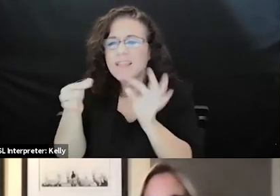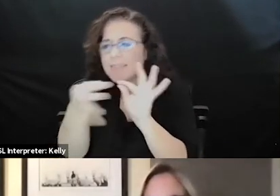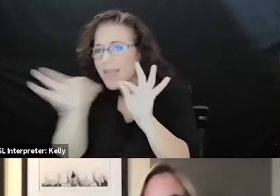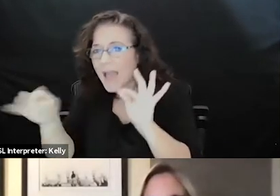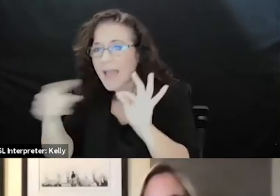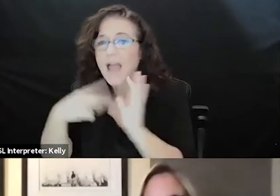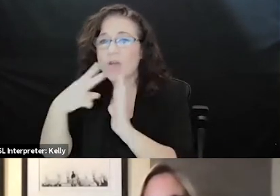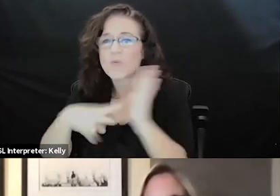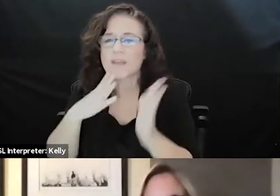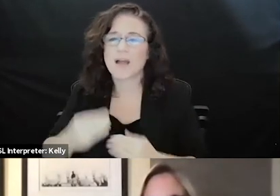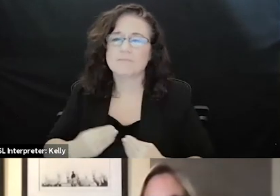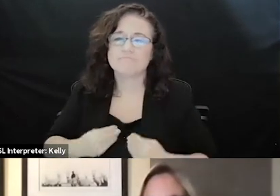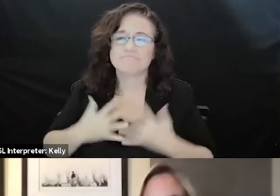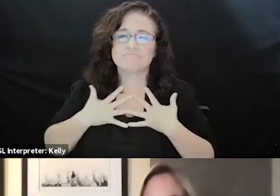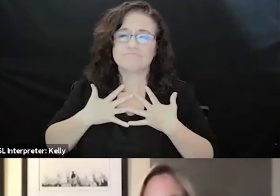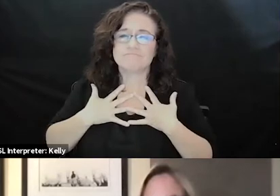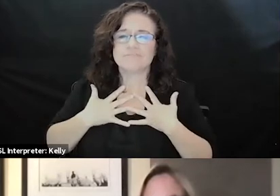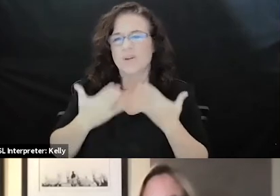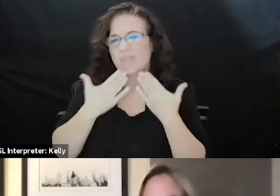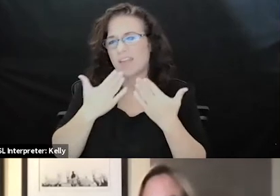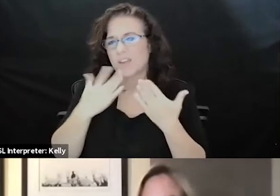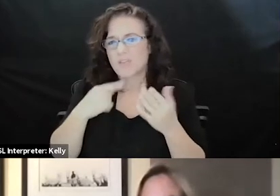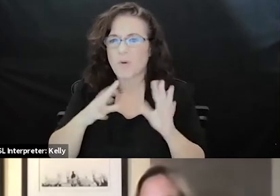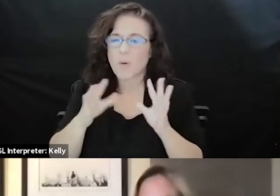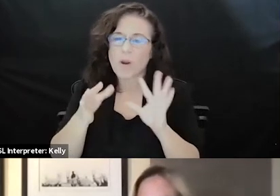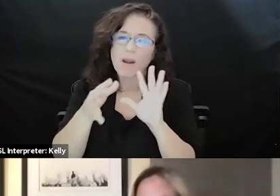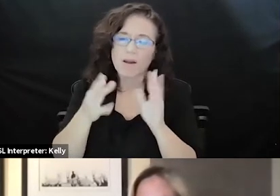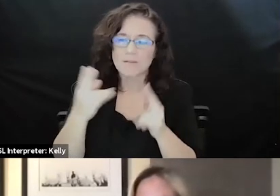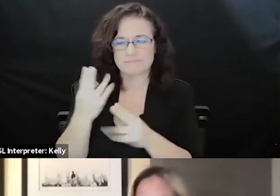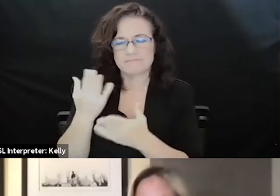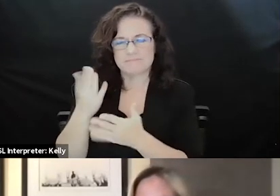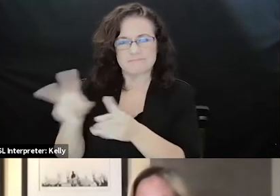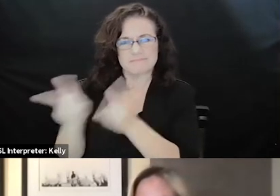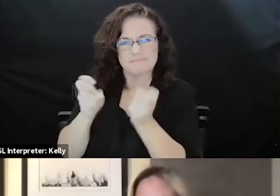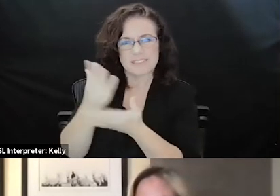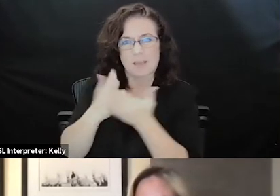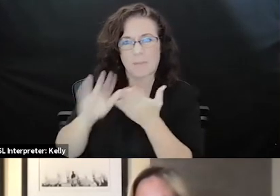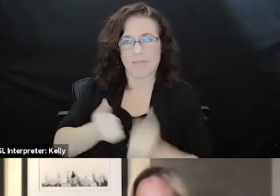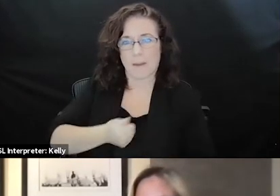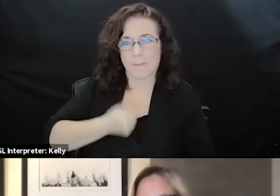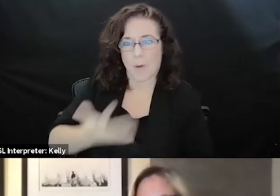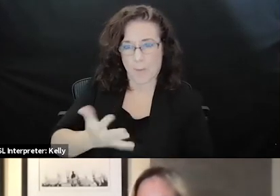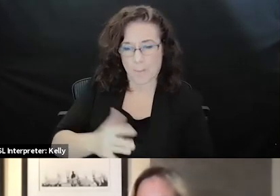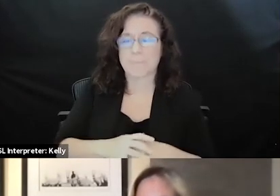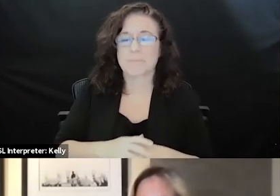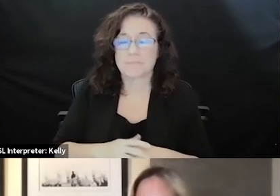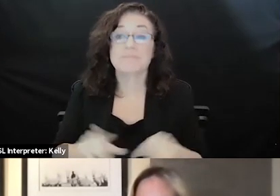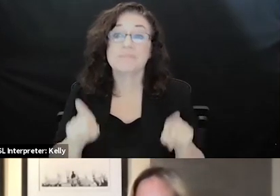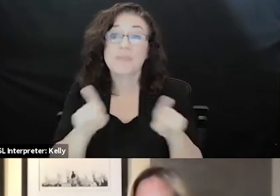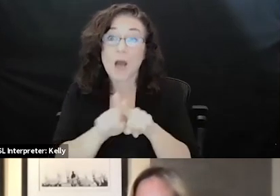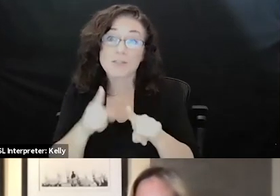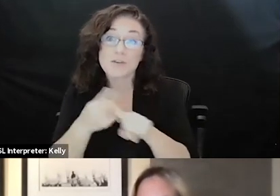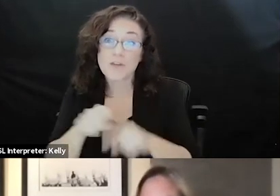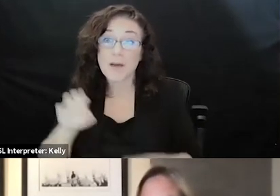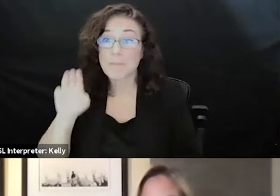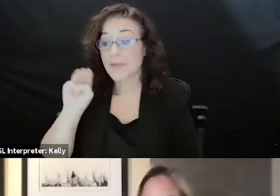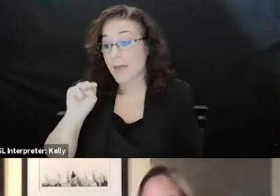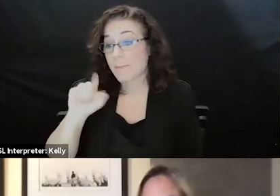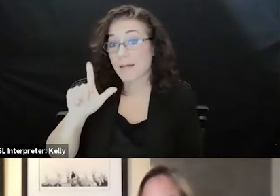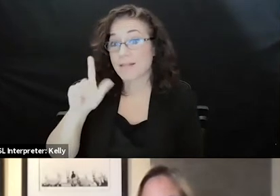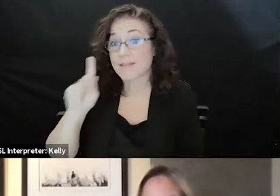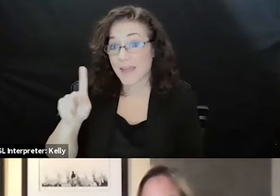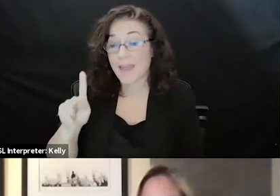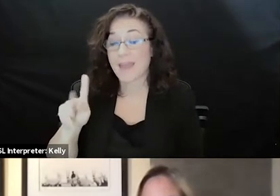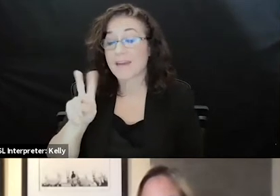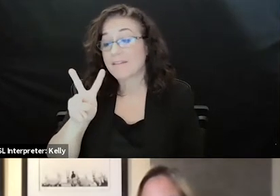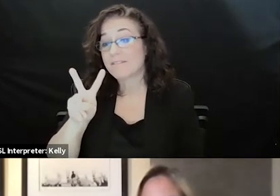that inspiration um i just want to report that from the martin luther king virtual event we had some young poets also that had winners